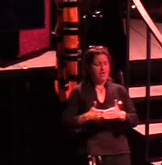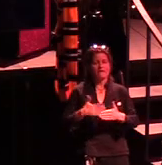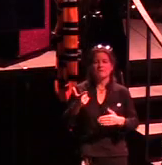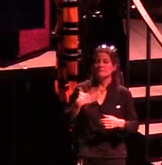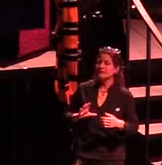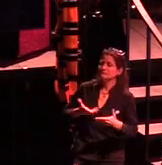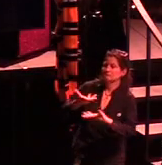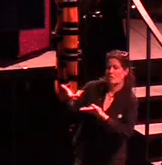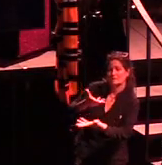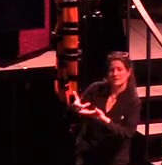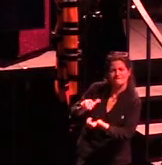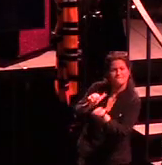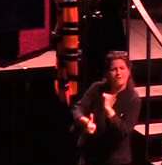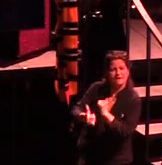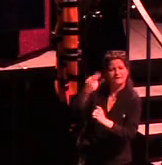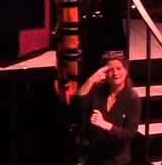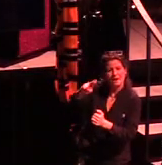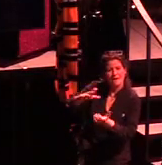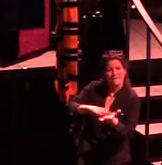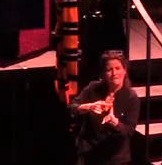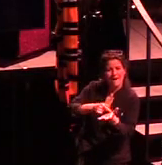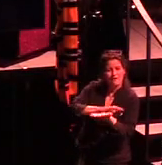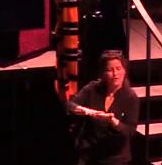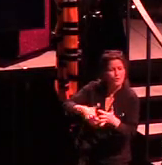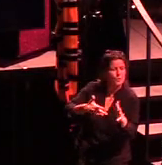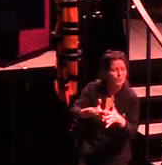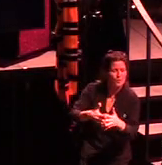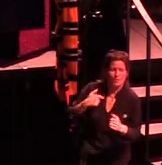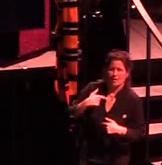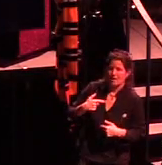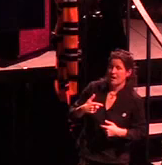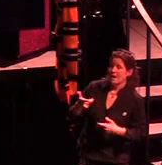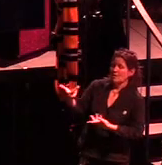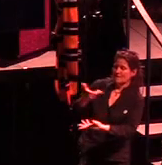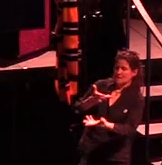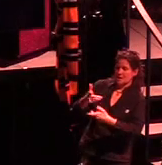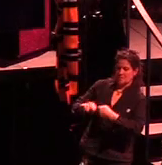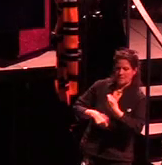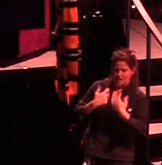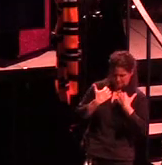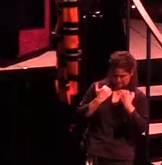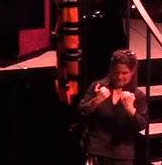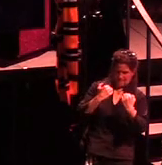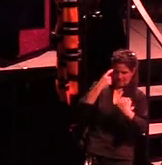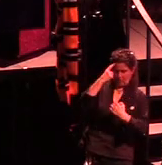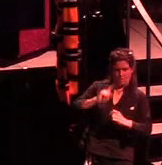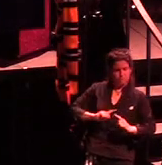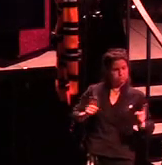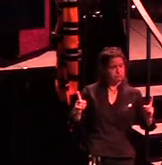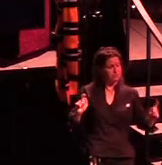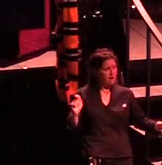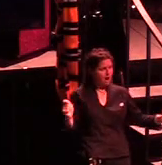Matthew biscuit that radically changed the way I viewed my condition biscuit finding and my power